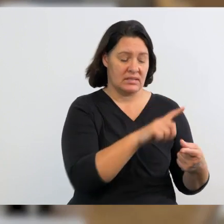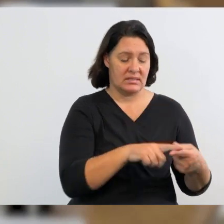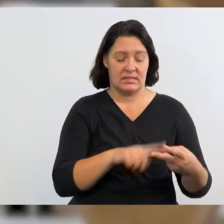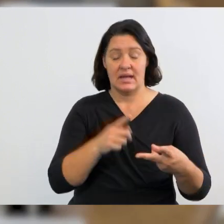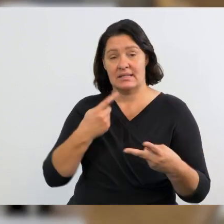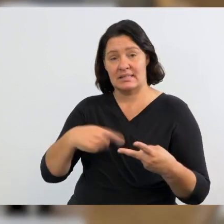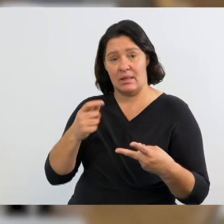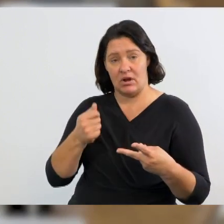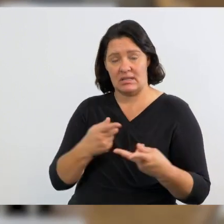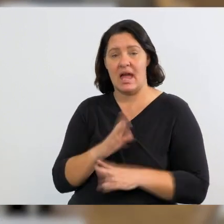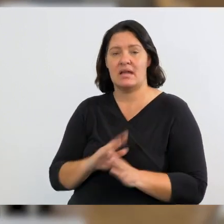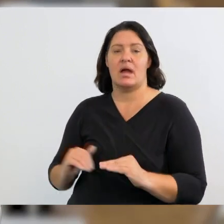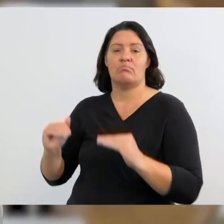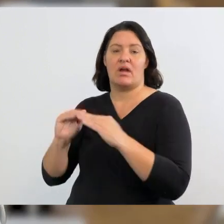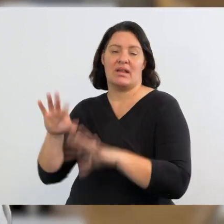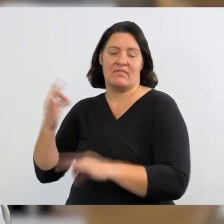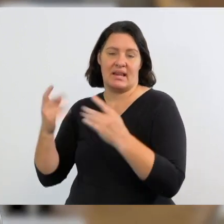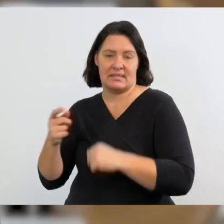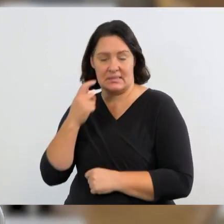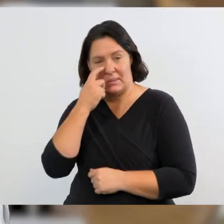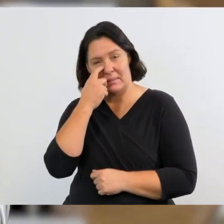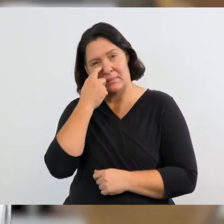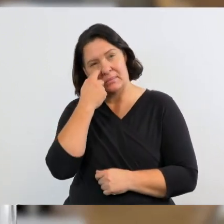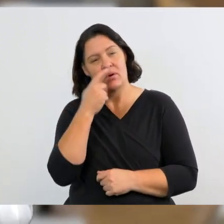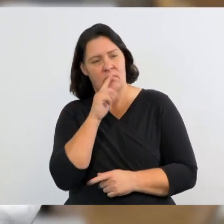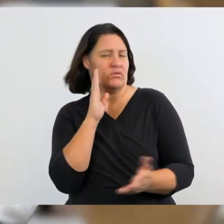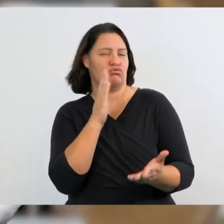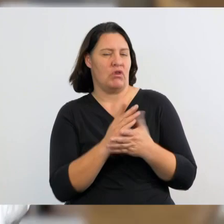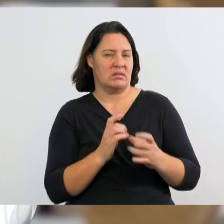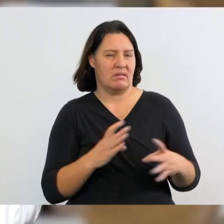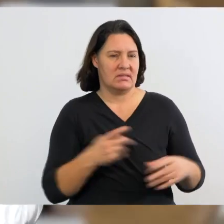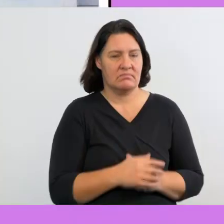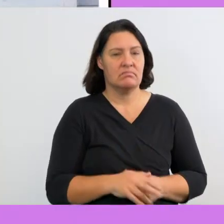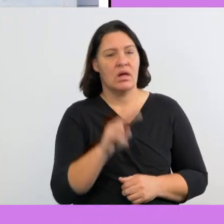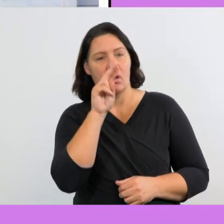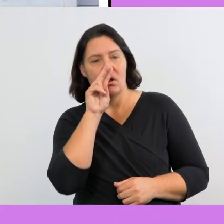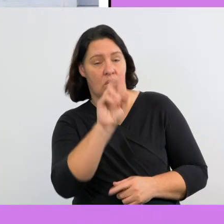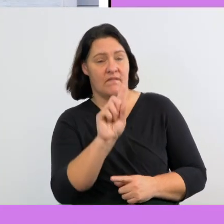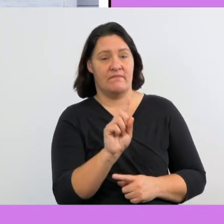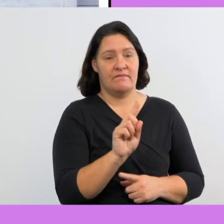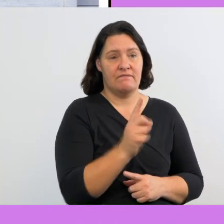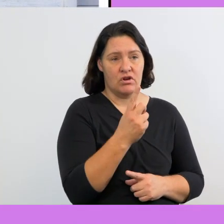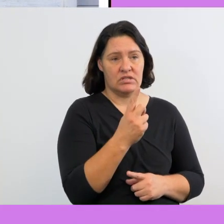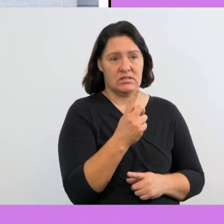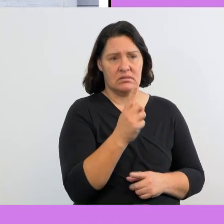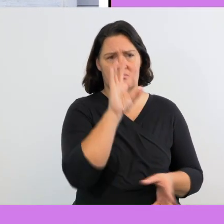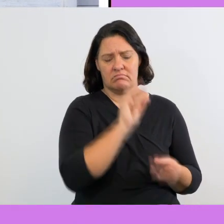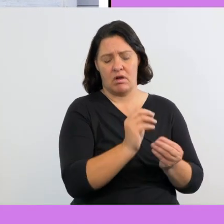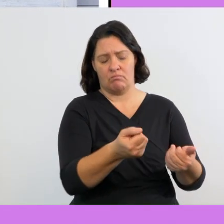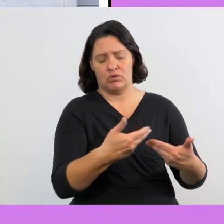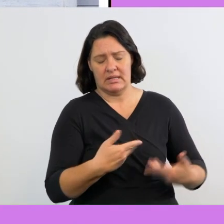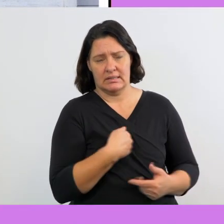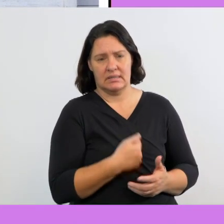selling price, as well as break-even analysis. Now, let's quickly get straight to it. So I'm looking at the first sum that